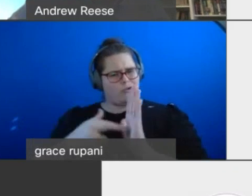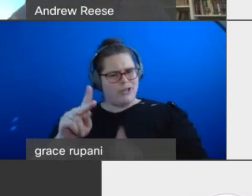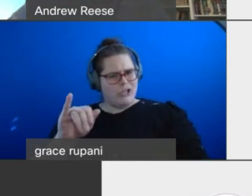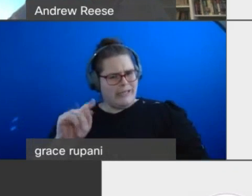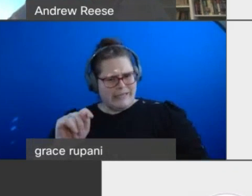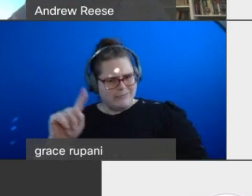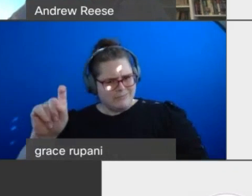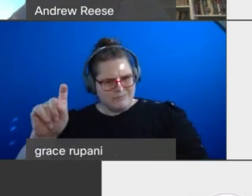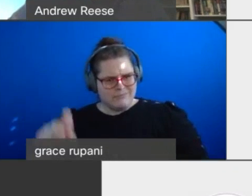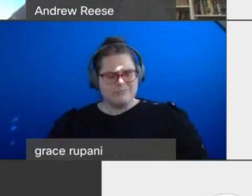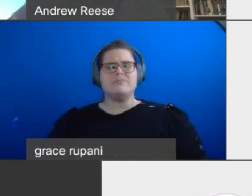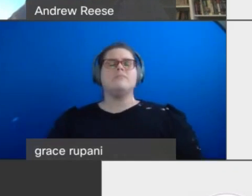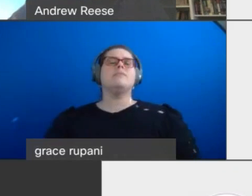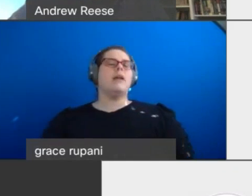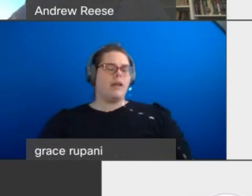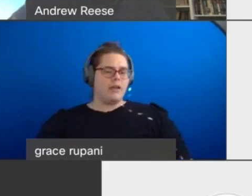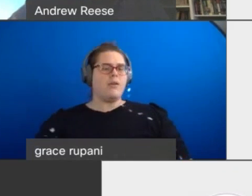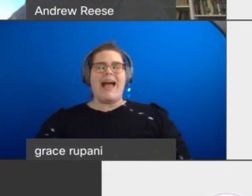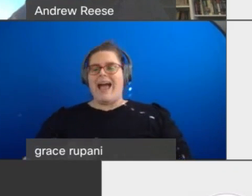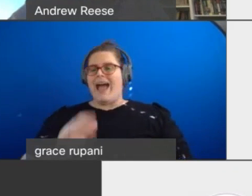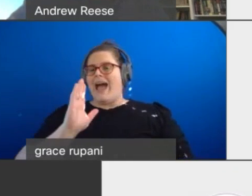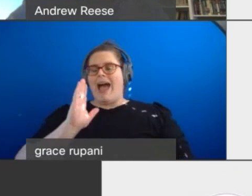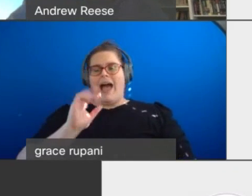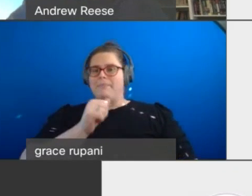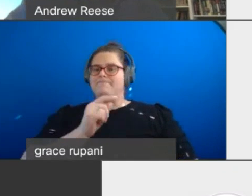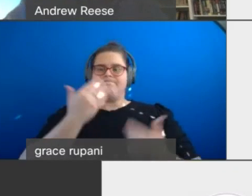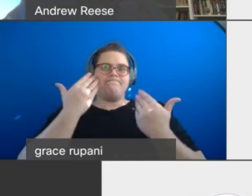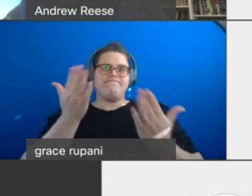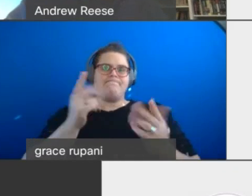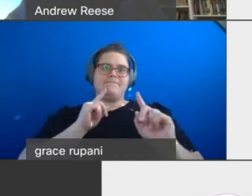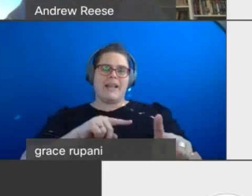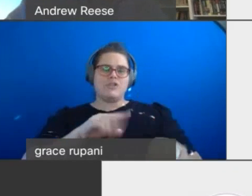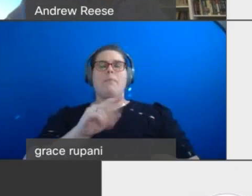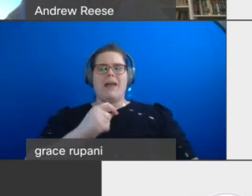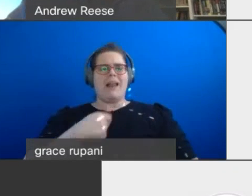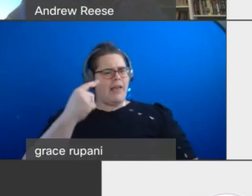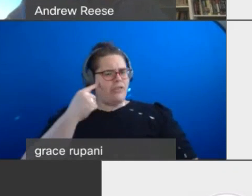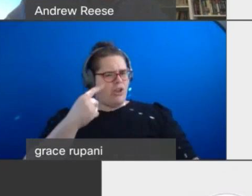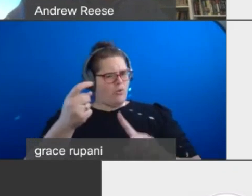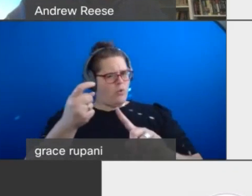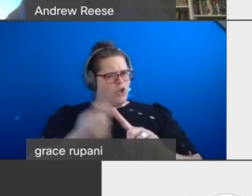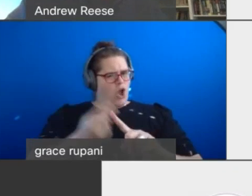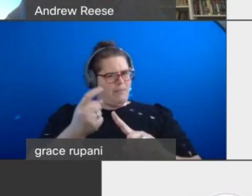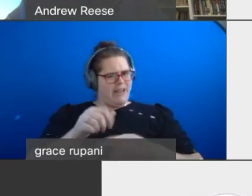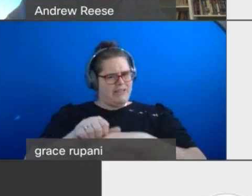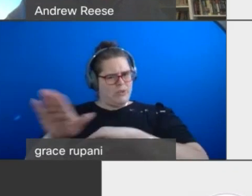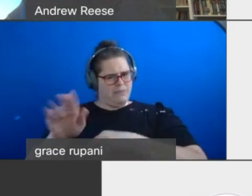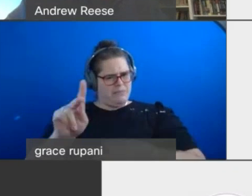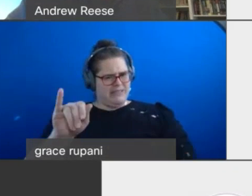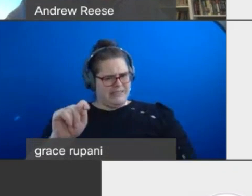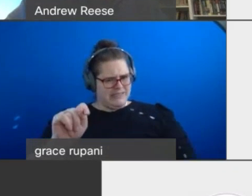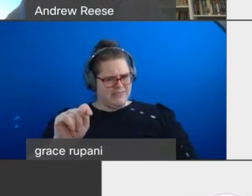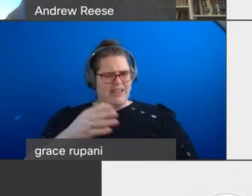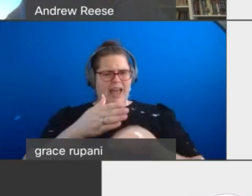an administrator completes their training, that is automated and triggers the kit to be emailed to them.